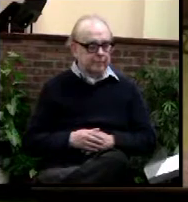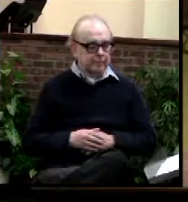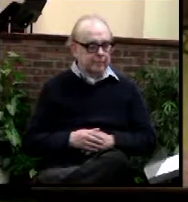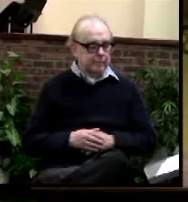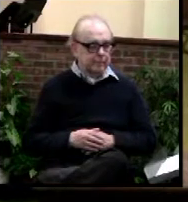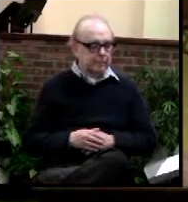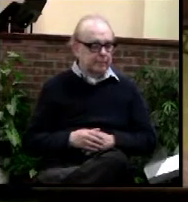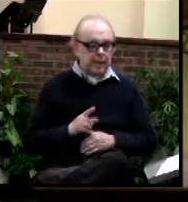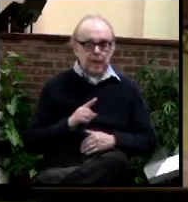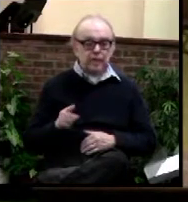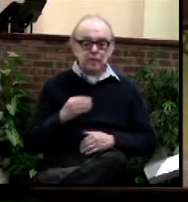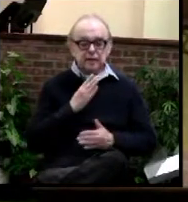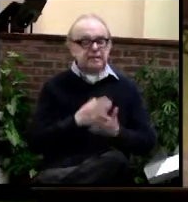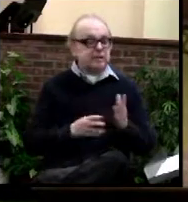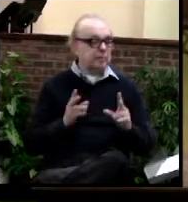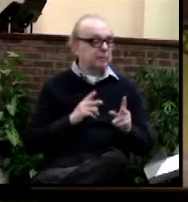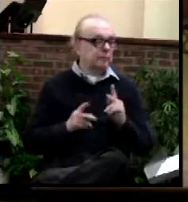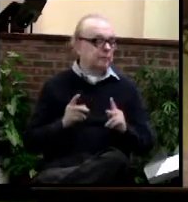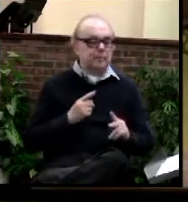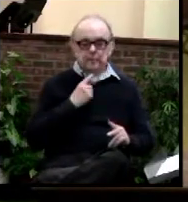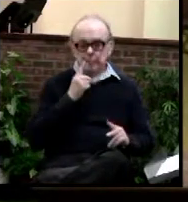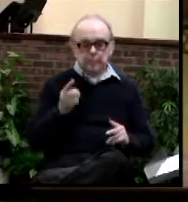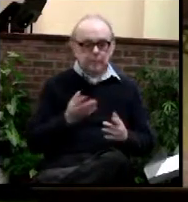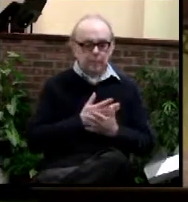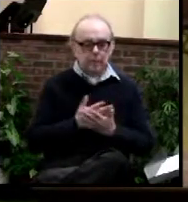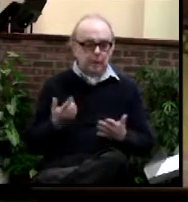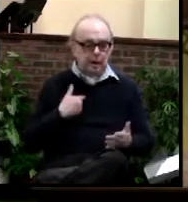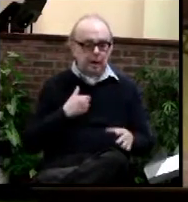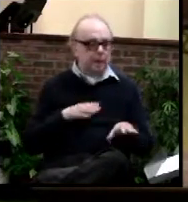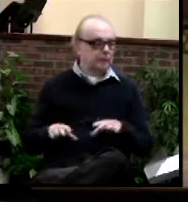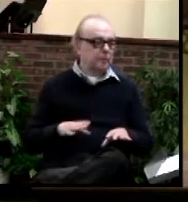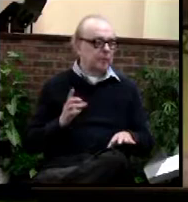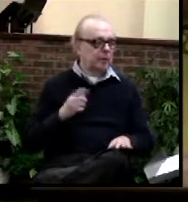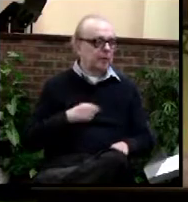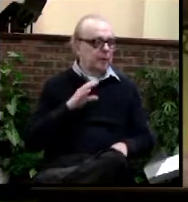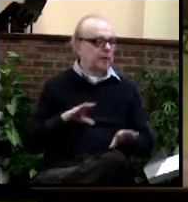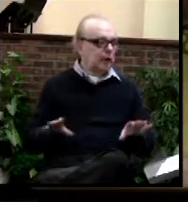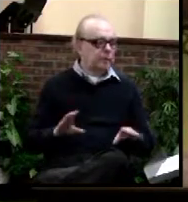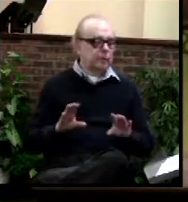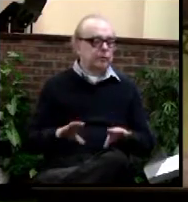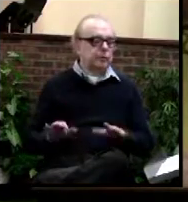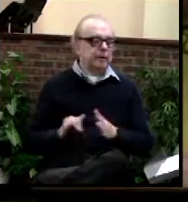there are some people that say, everything that I do, I have to do it in a Christian way,